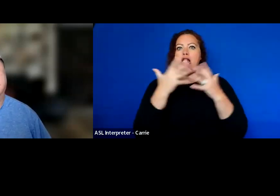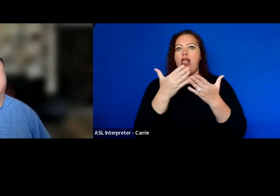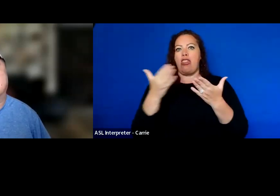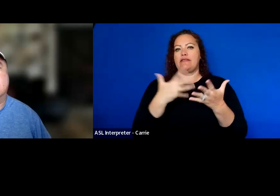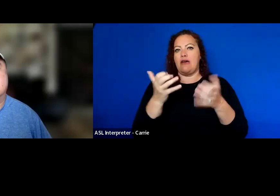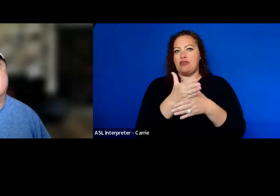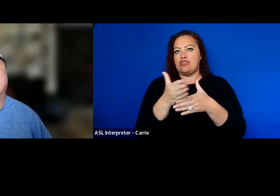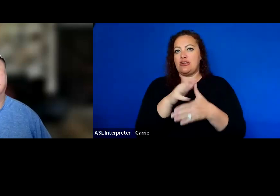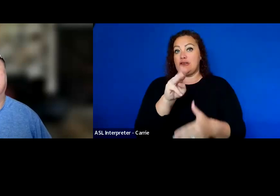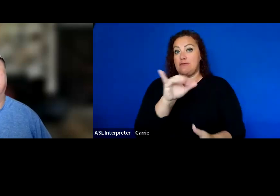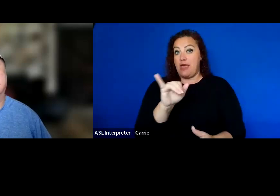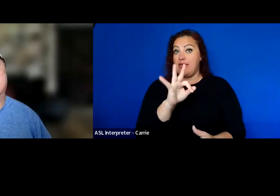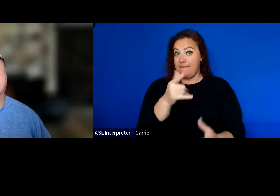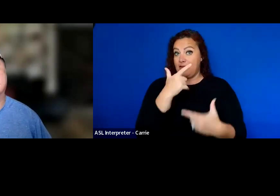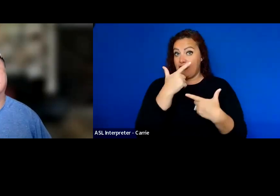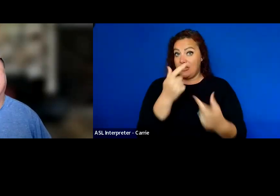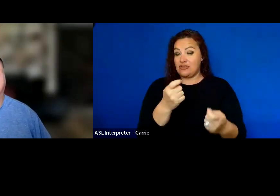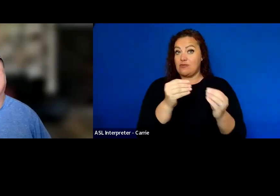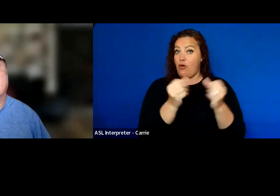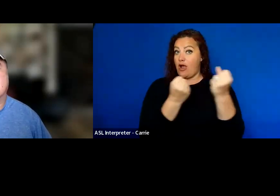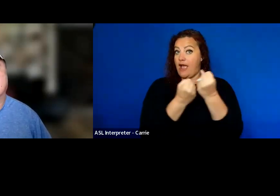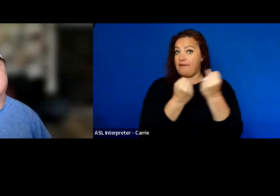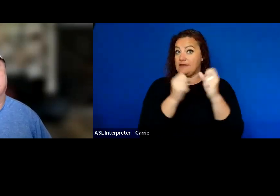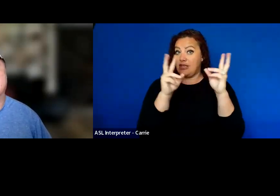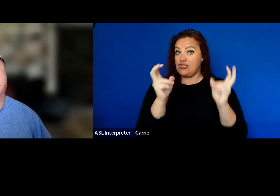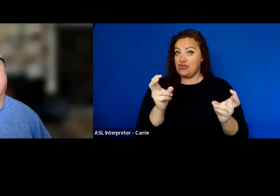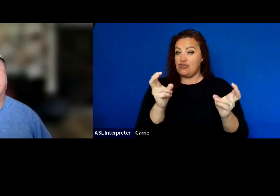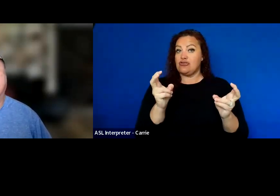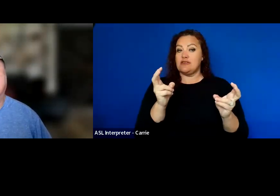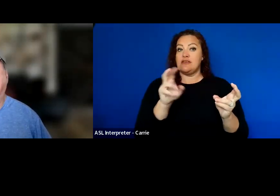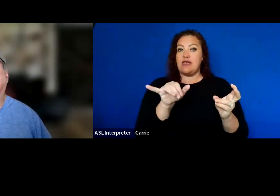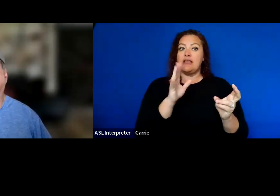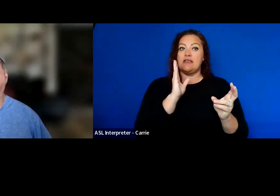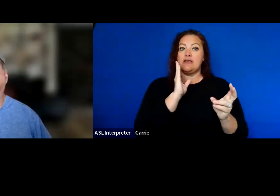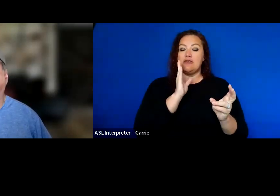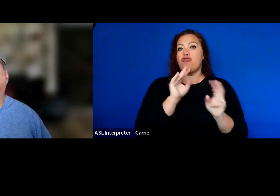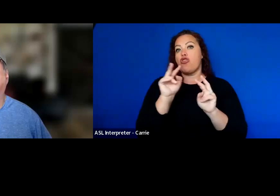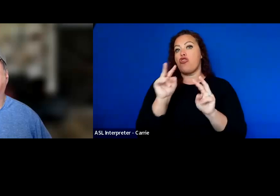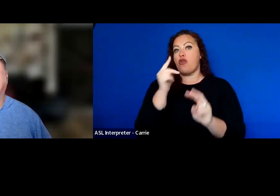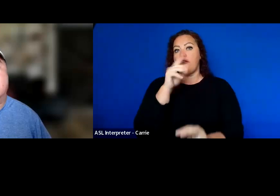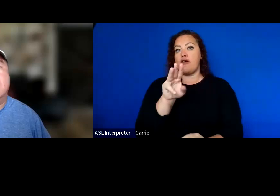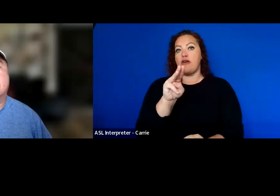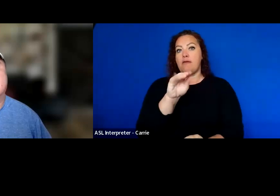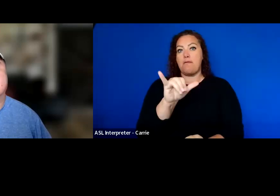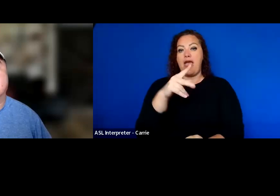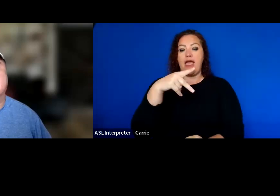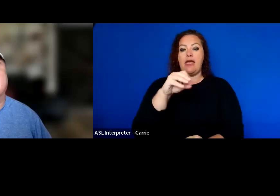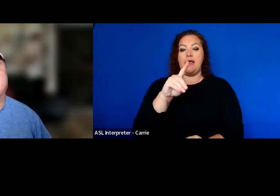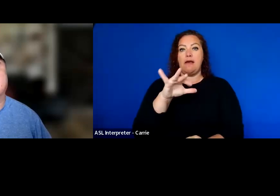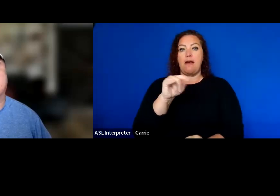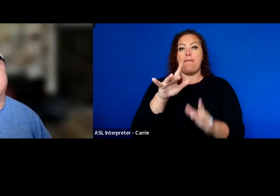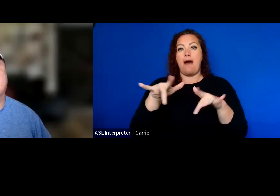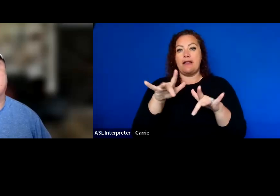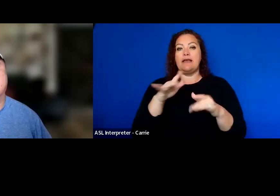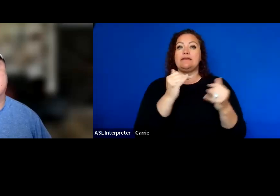May. So if you're interested in a little more advocacy issues, look at our May podcast. But so today we're going to talk about mental